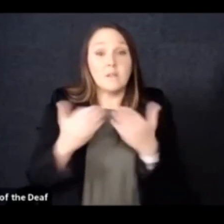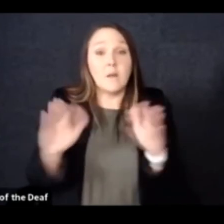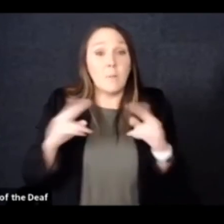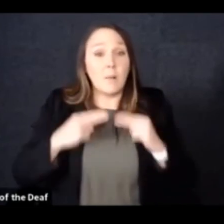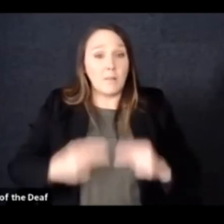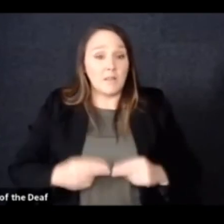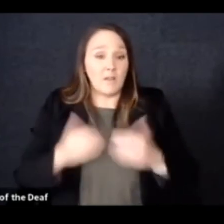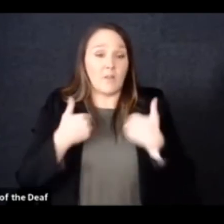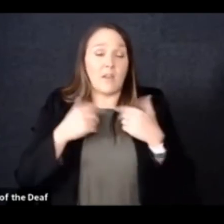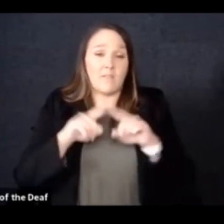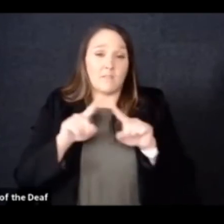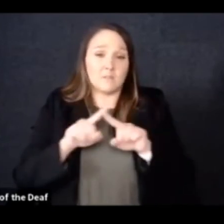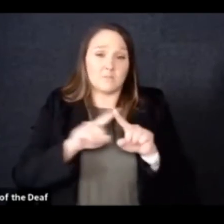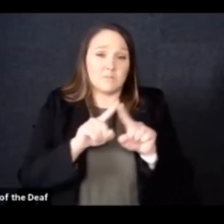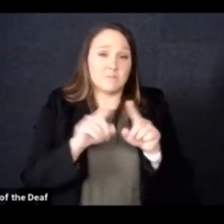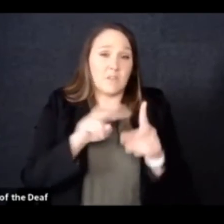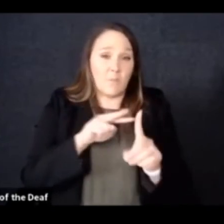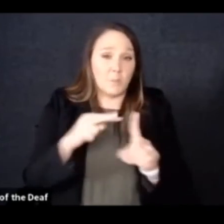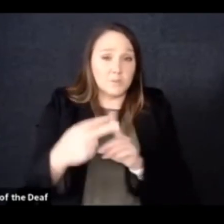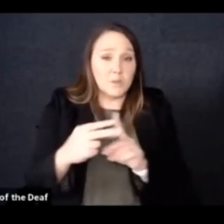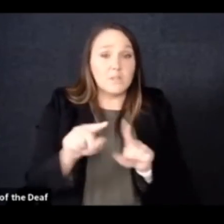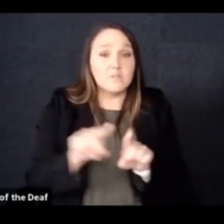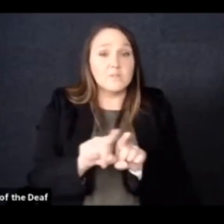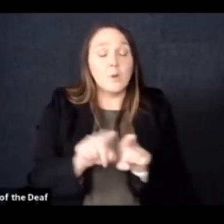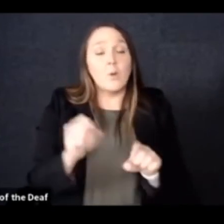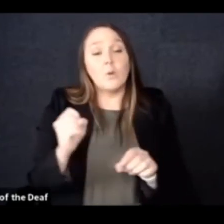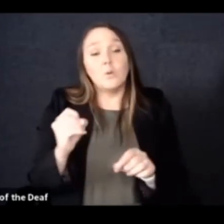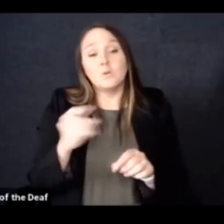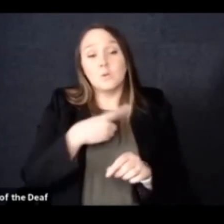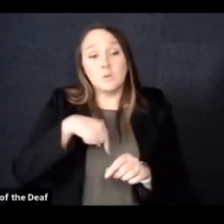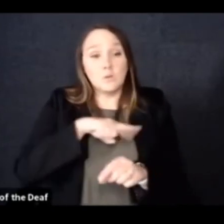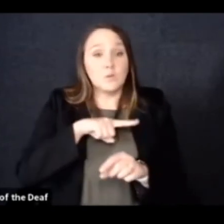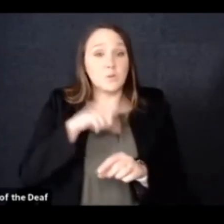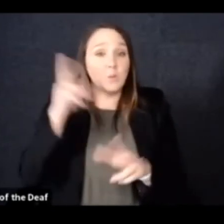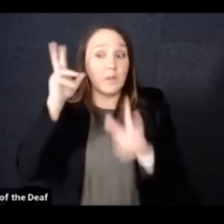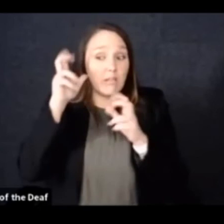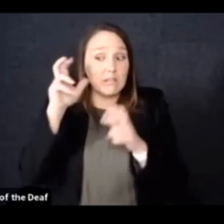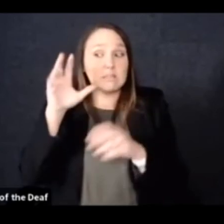points of view as well. So I think, we do